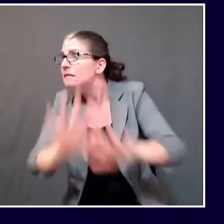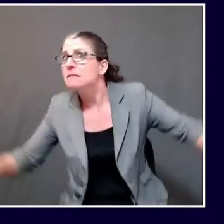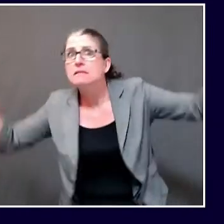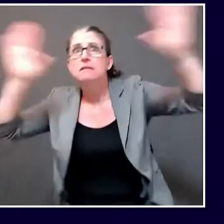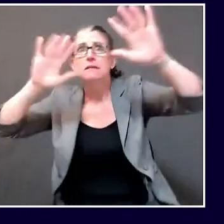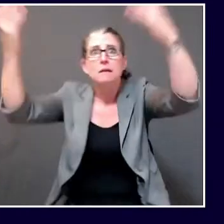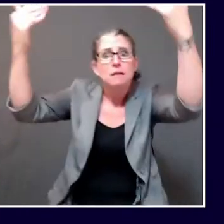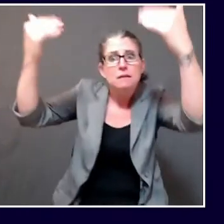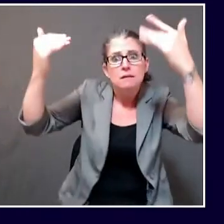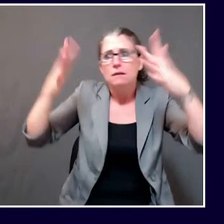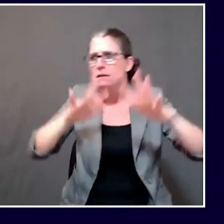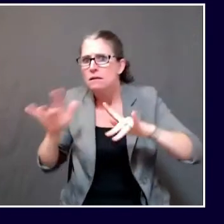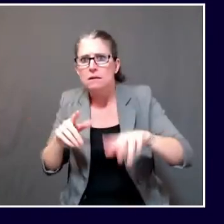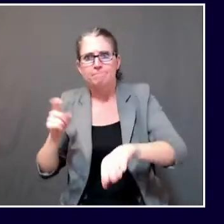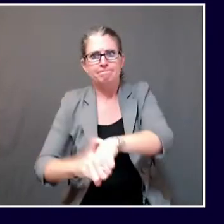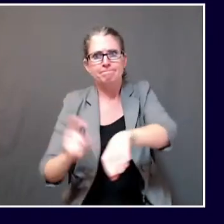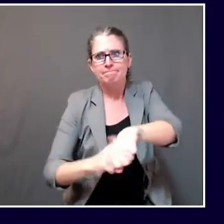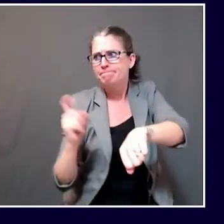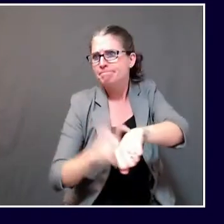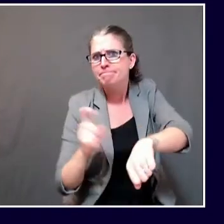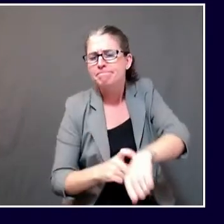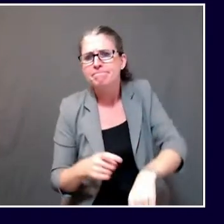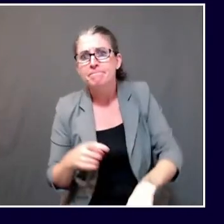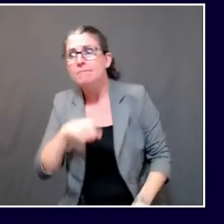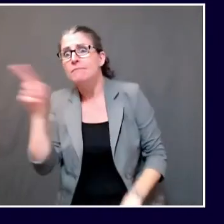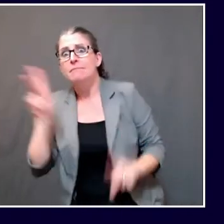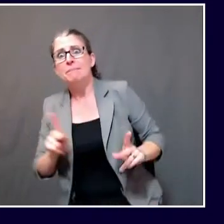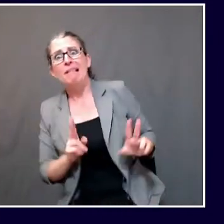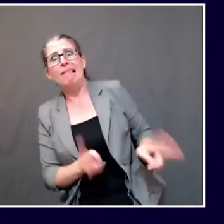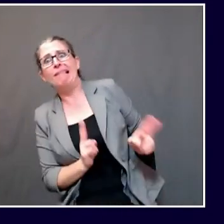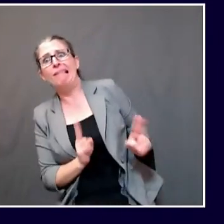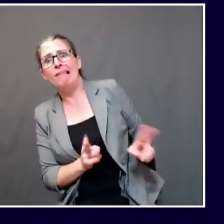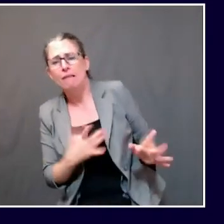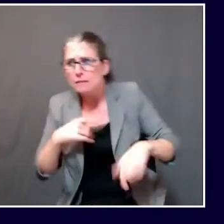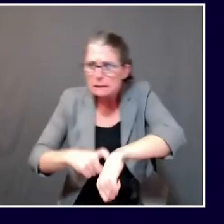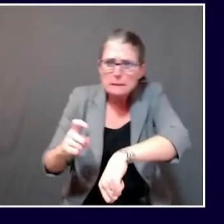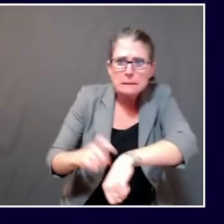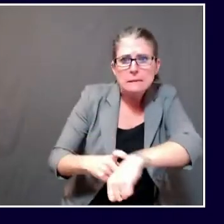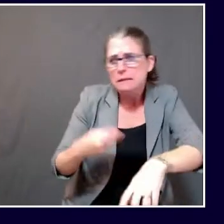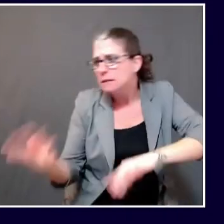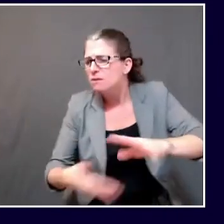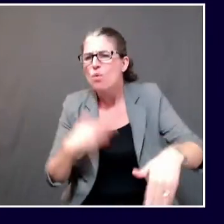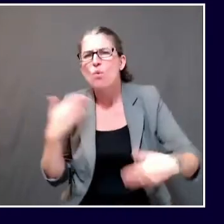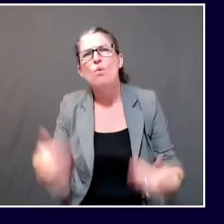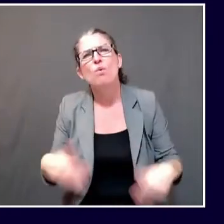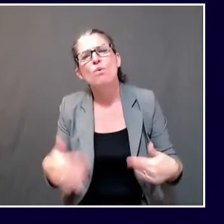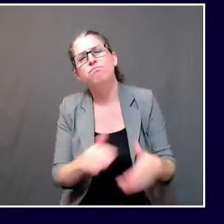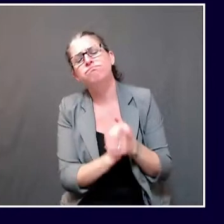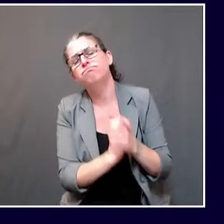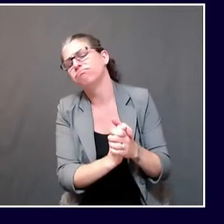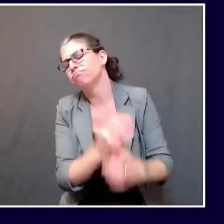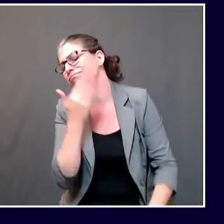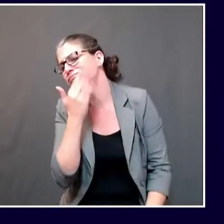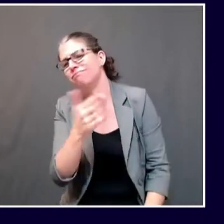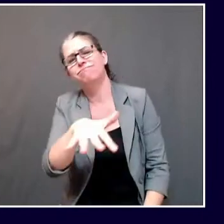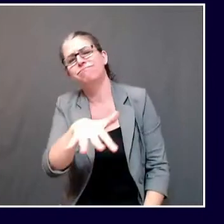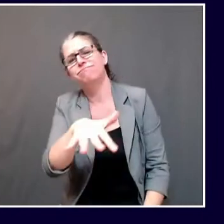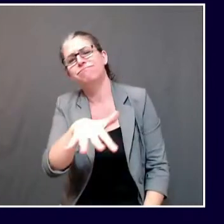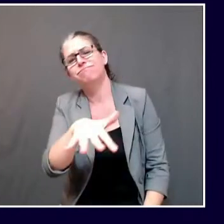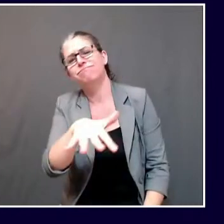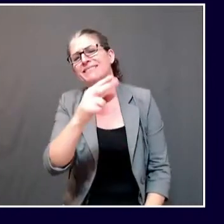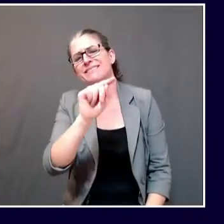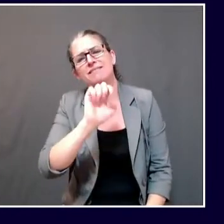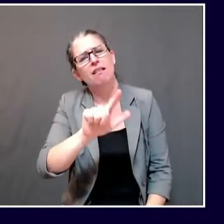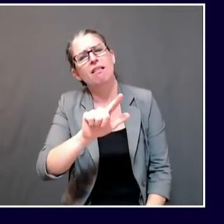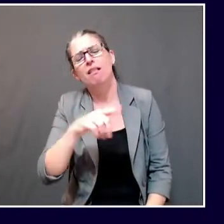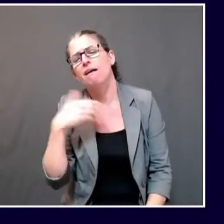7 months. So again, I'd like to take a second not just to thank them, not just to congratulate them, but to honor them for the hours